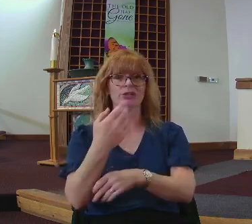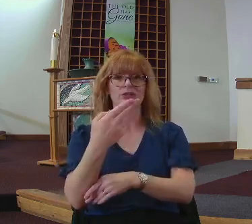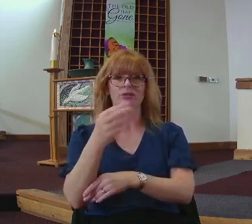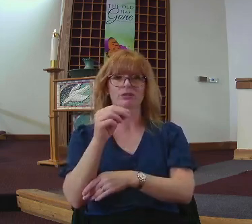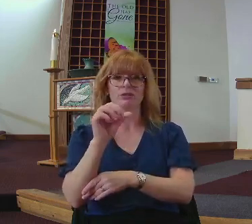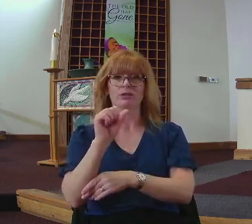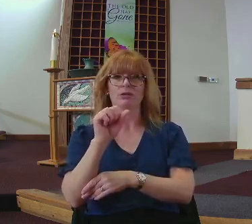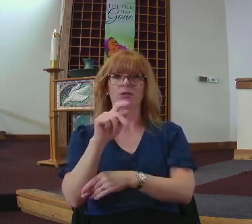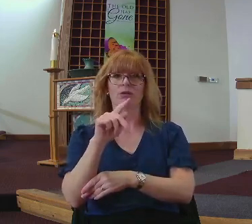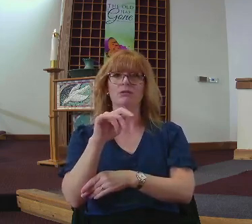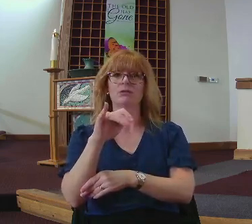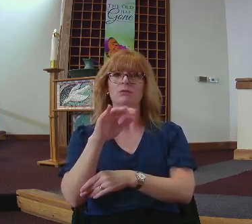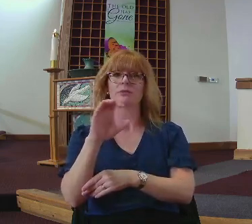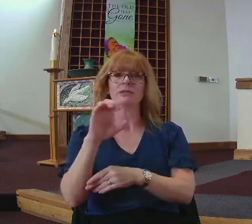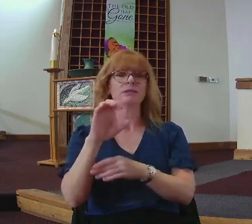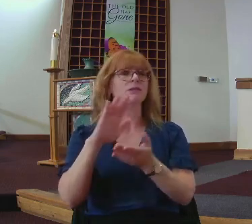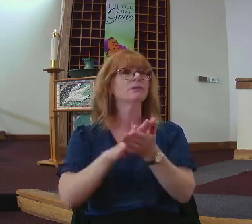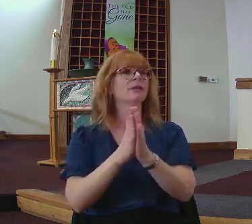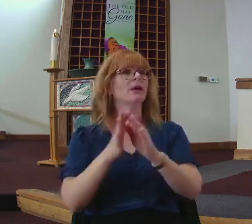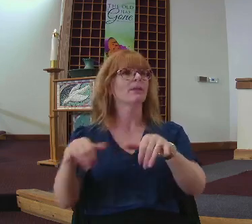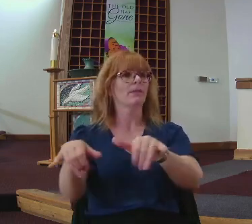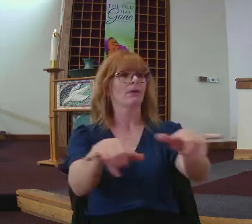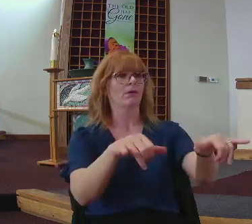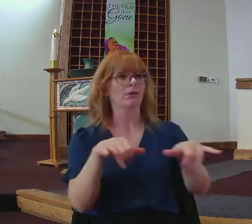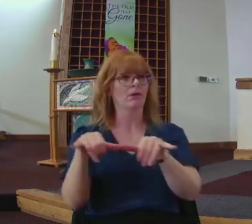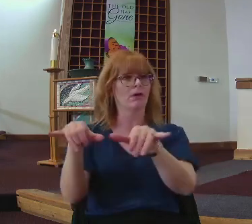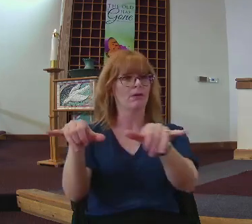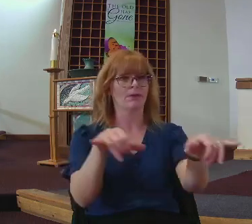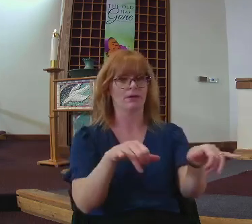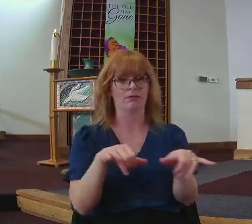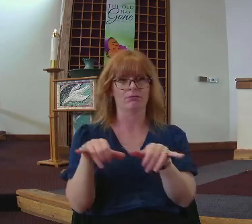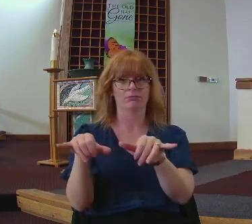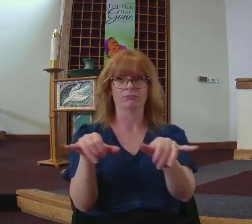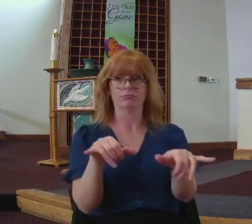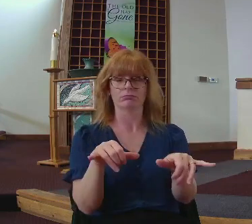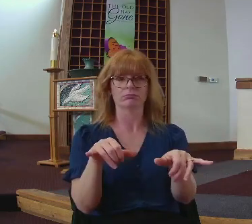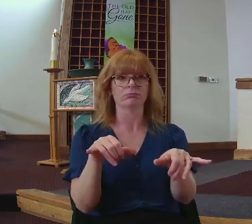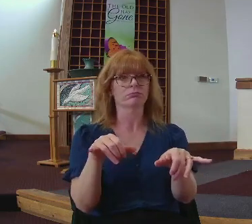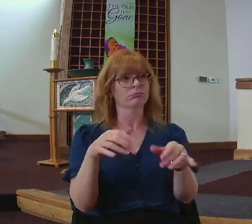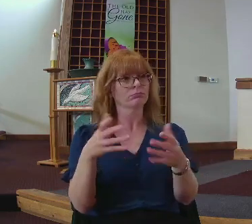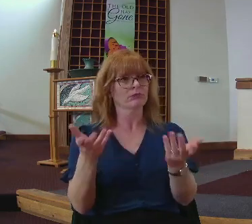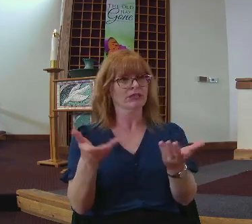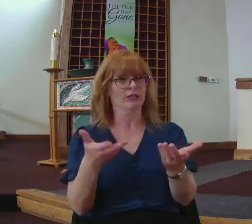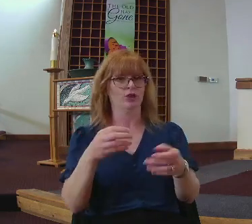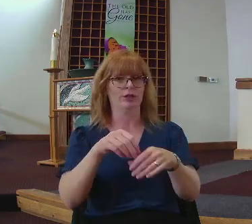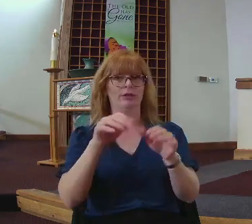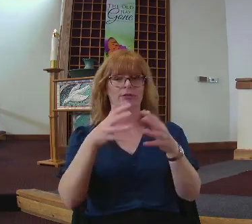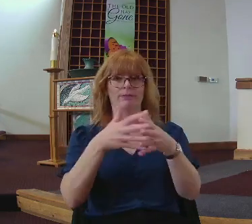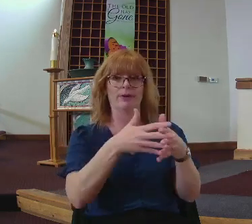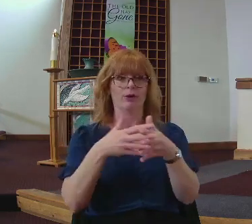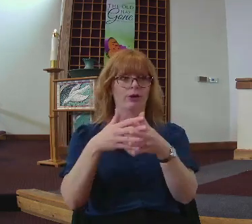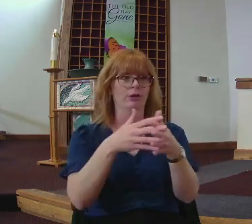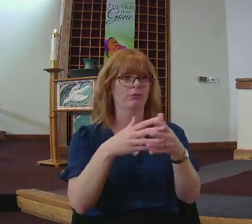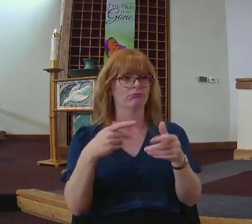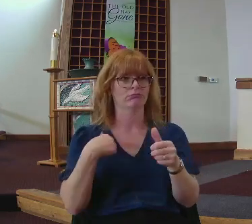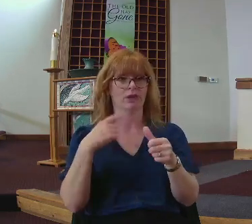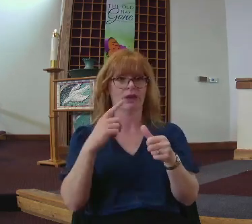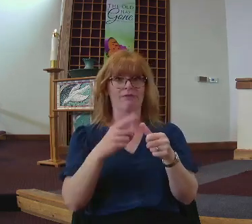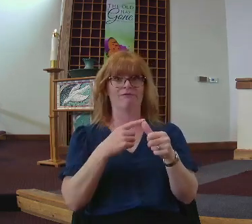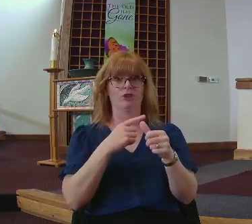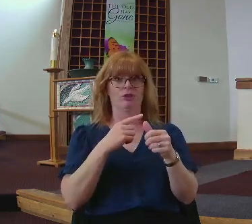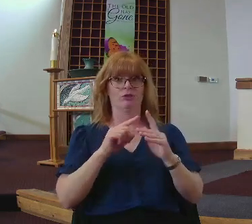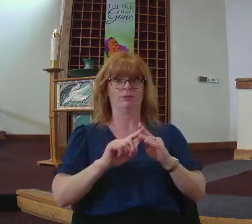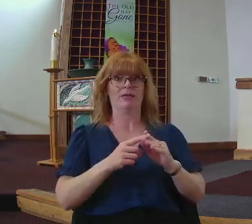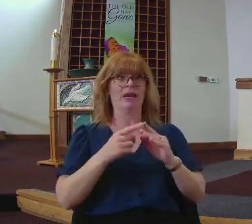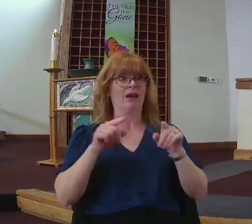become a norm in the United States. The modern hospice movement has become a norm in the United States. When I first began as a